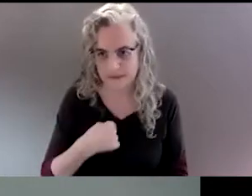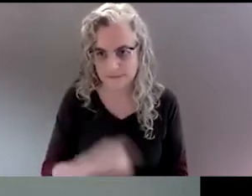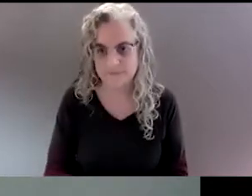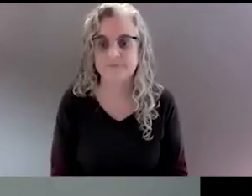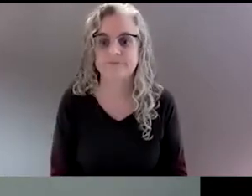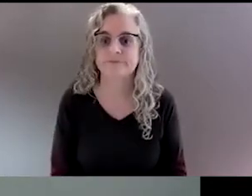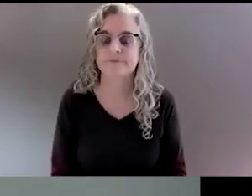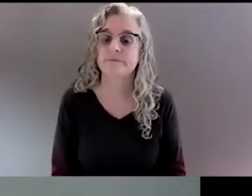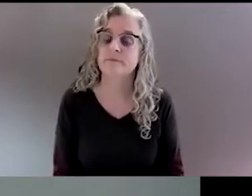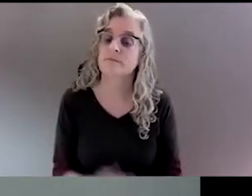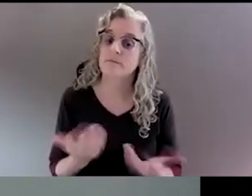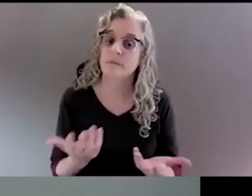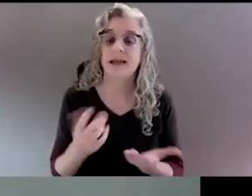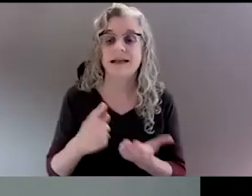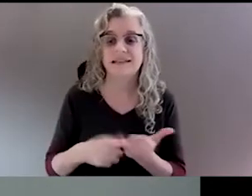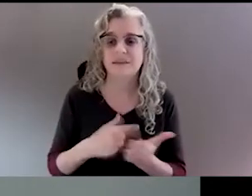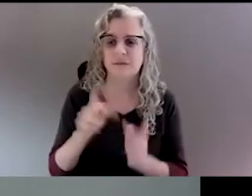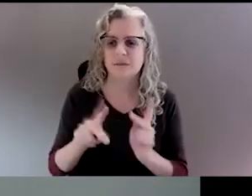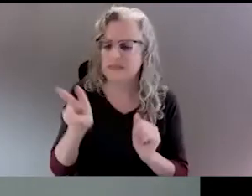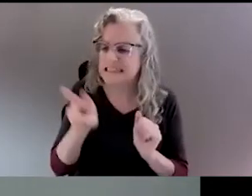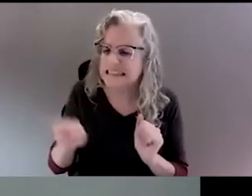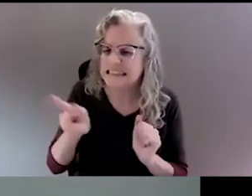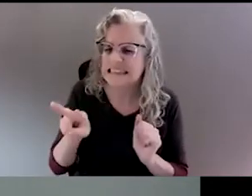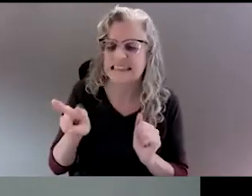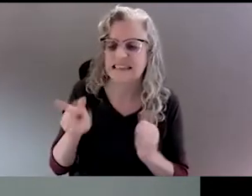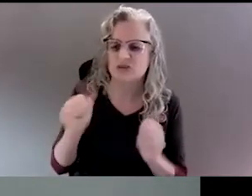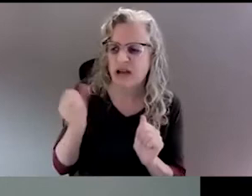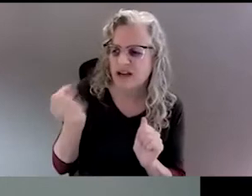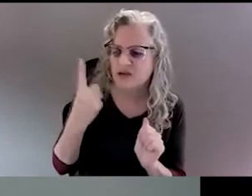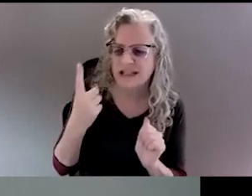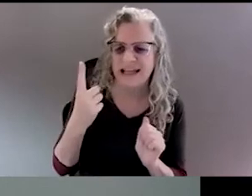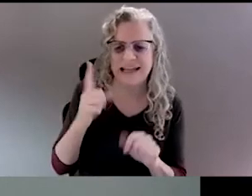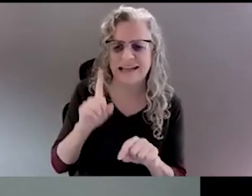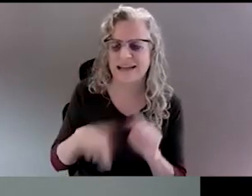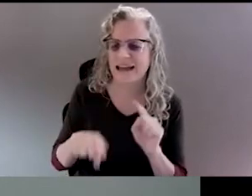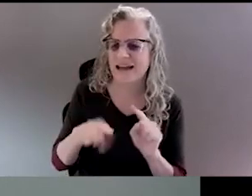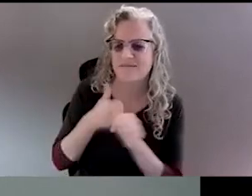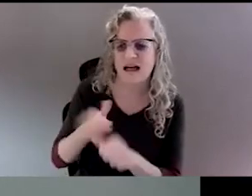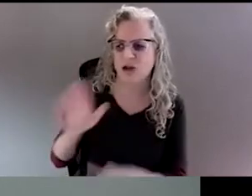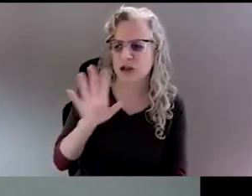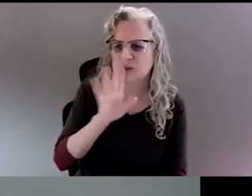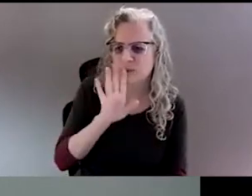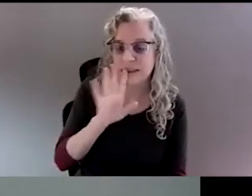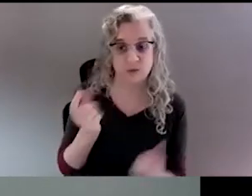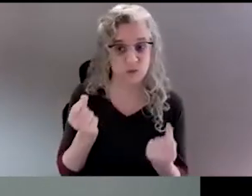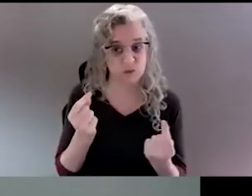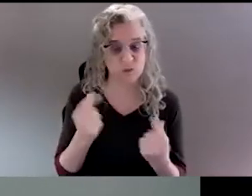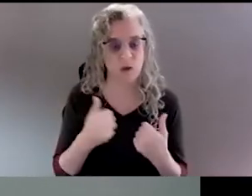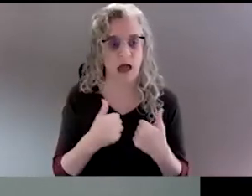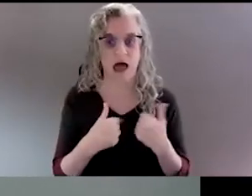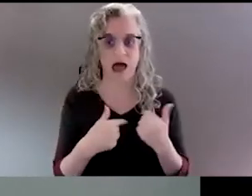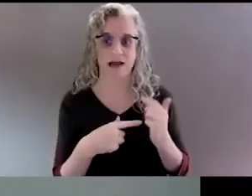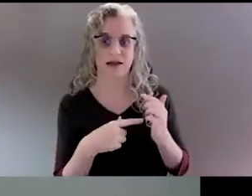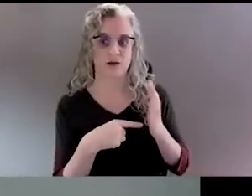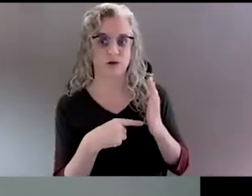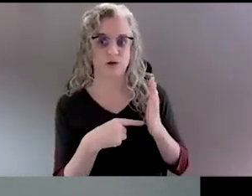because they don't know her and they're not used to her, I will demonstrate for them and ask her to repeat